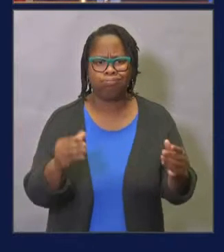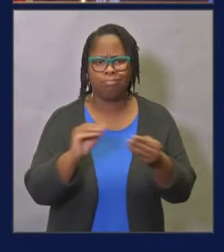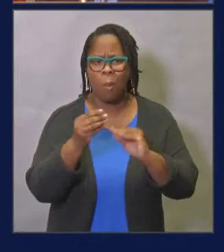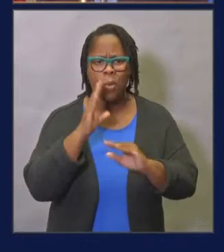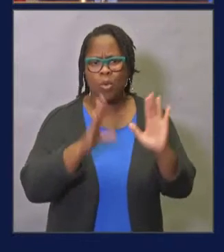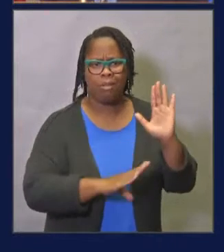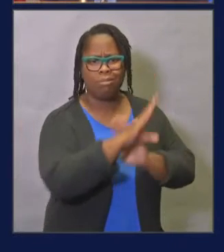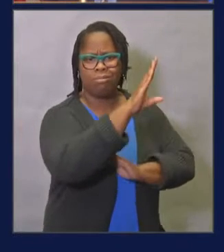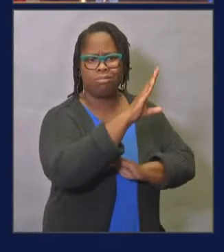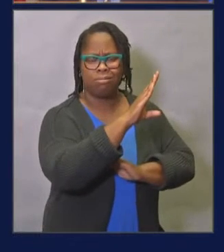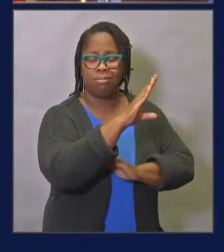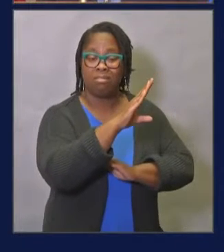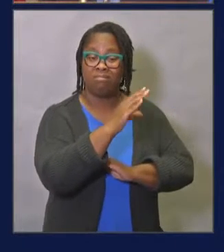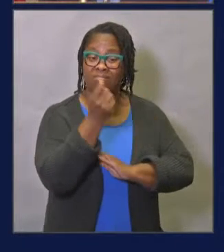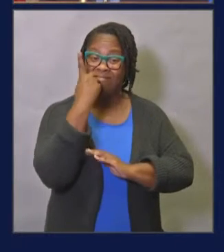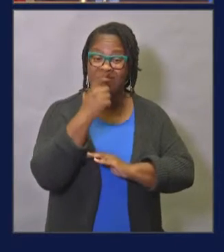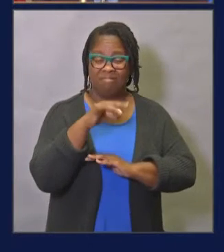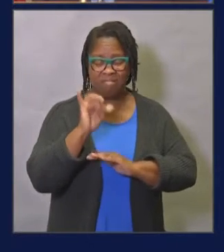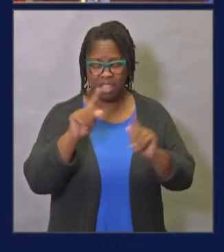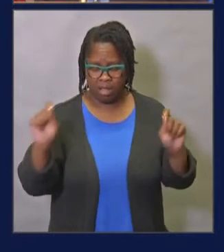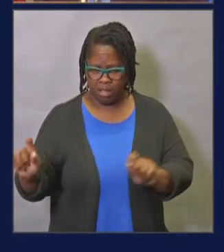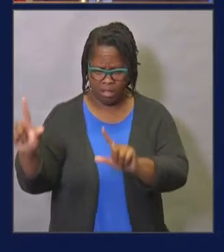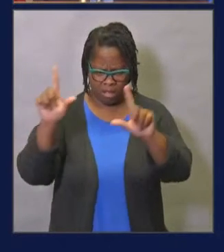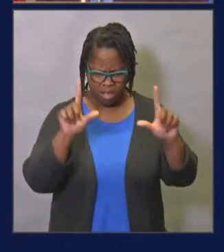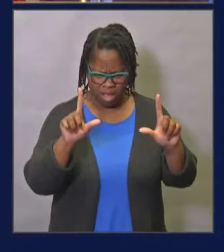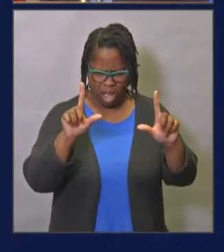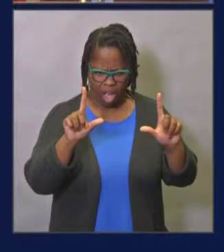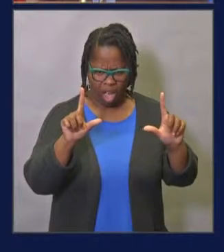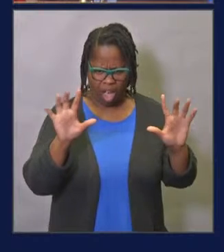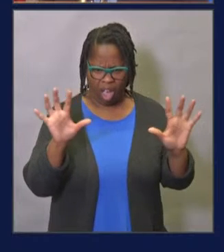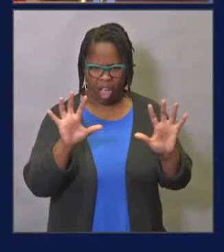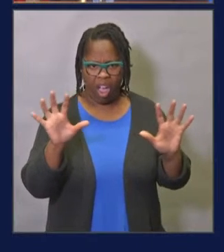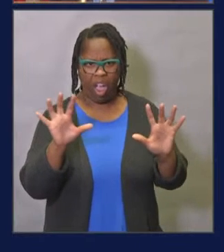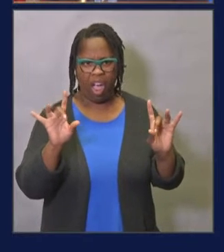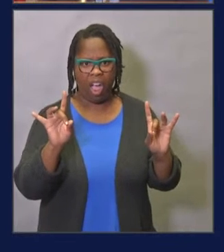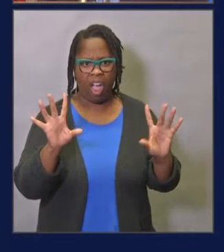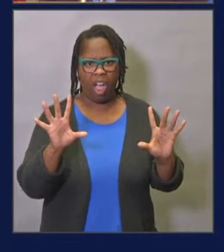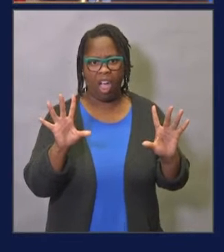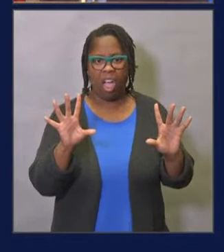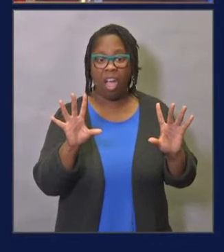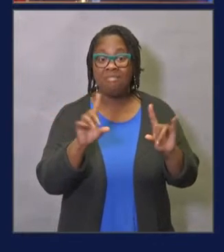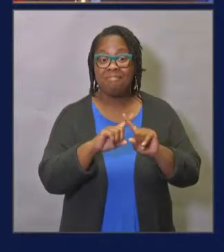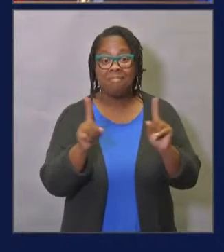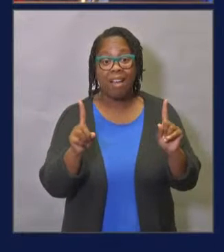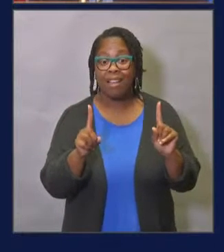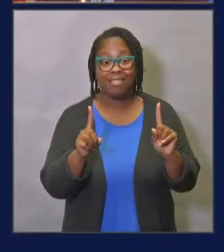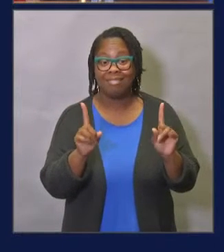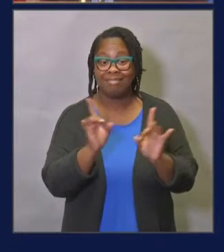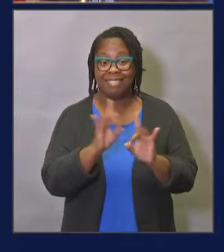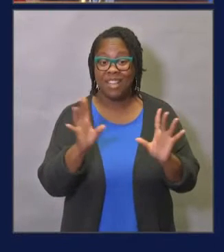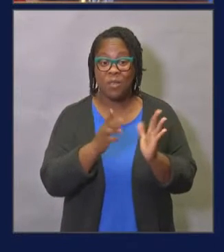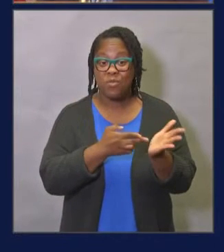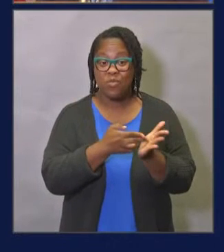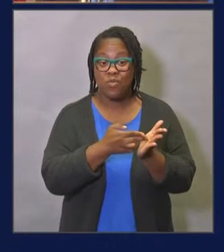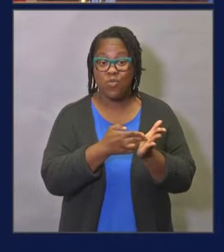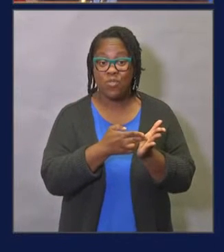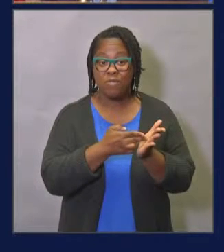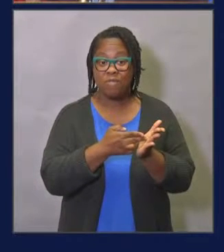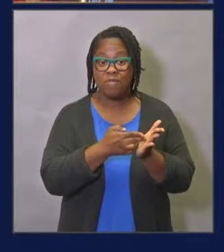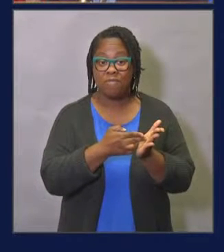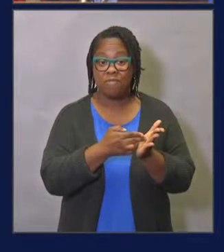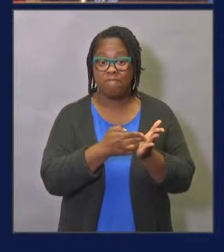frightening visual of our reality, the more terrible truth is that over 8,000 people,